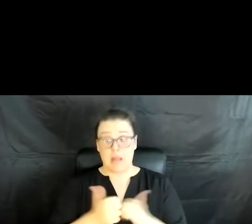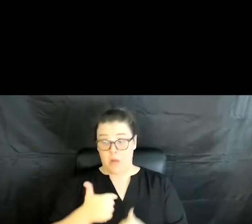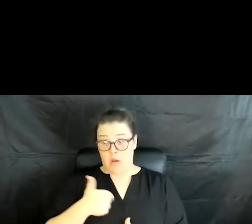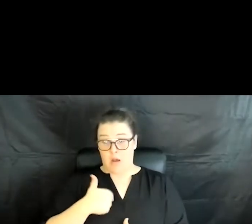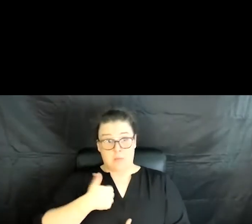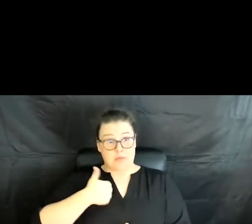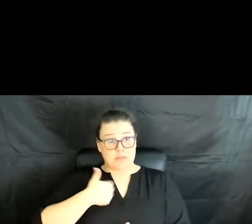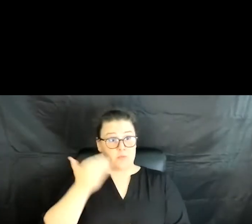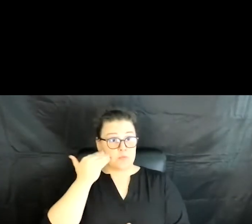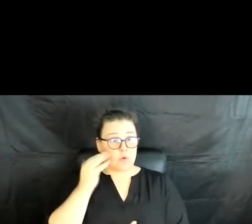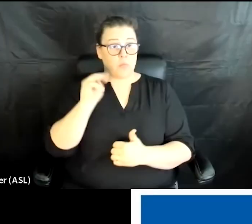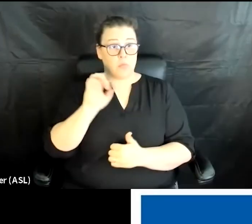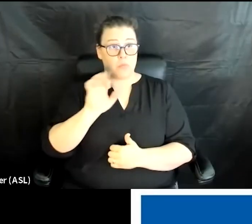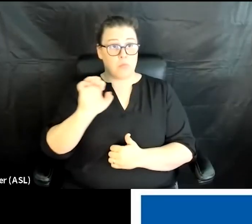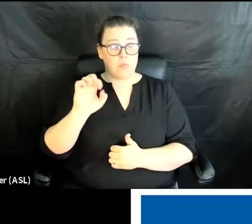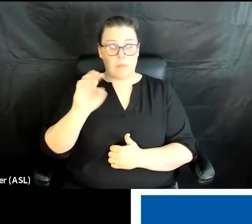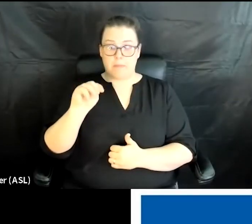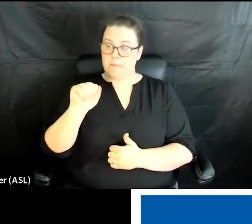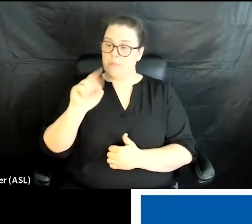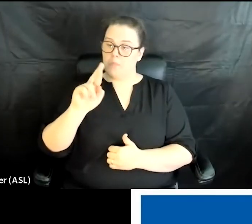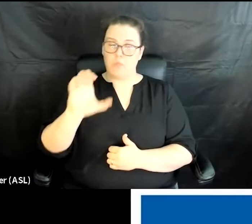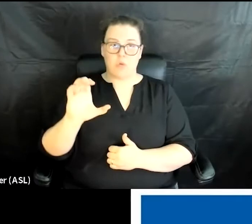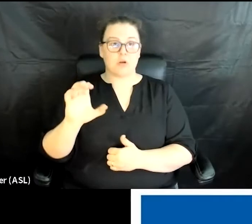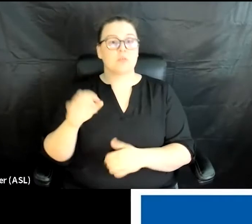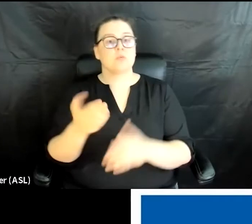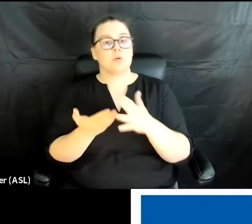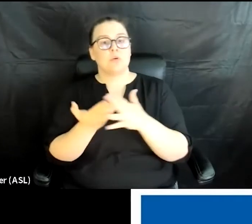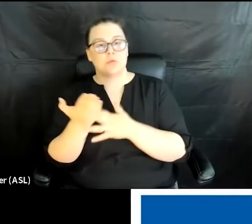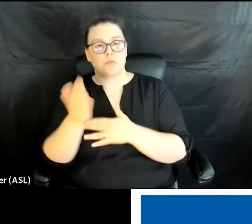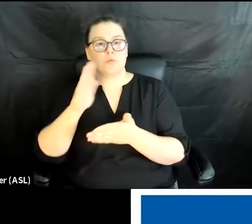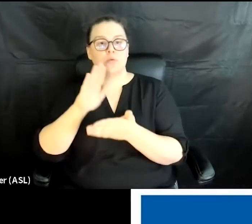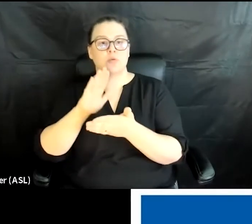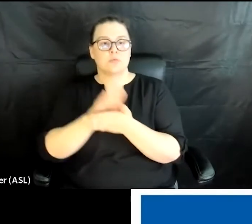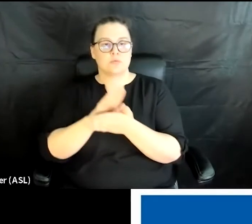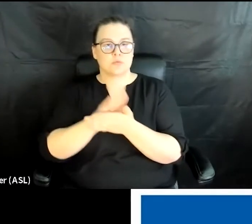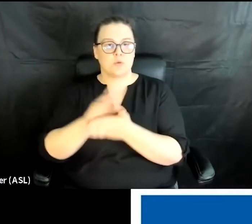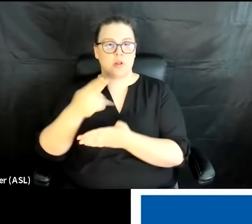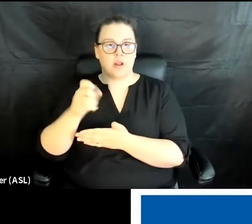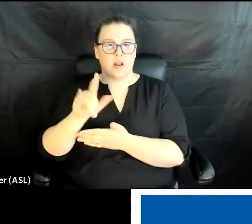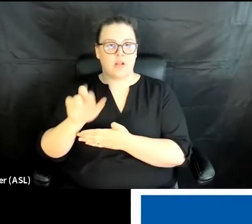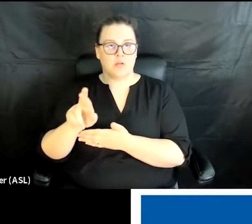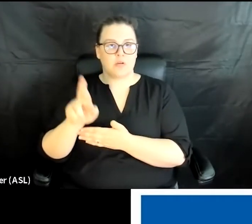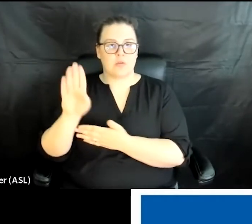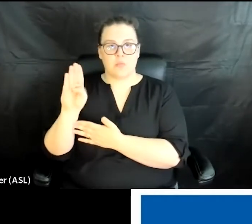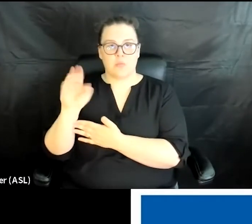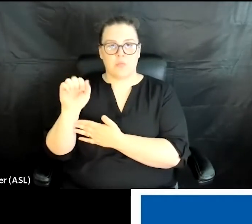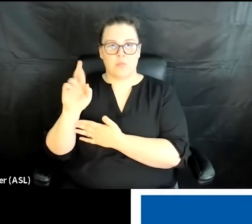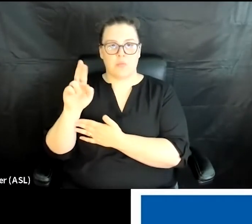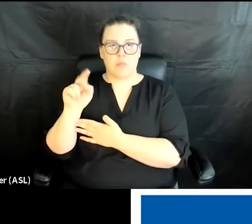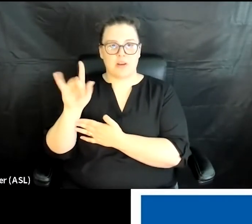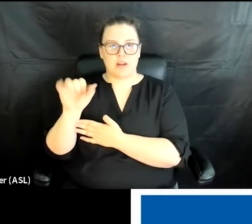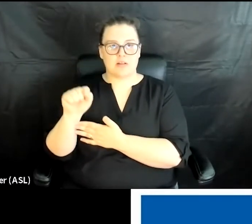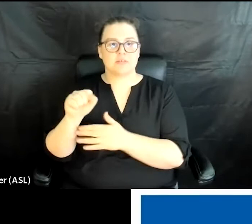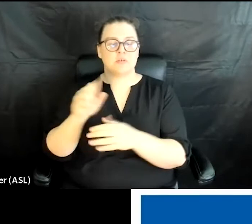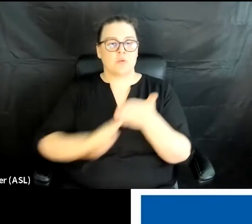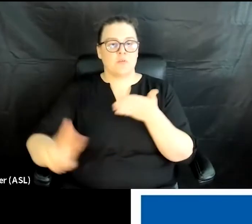through contacts at the Heller School at Brandeis University, where he's pursuing his doctorate and doing research in racial